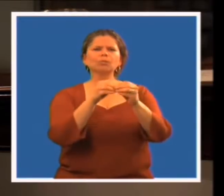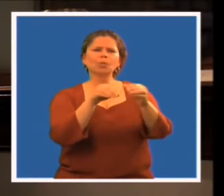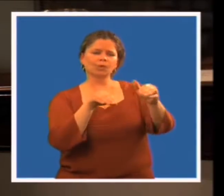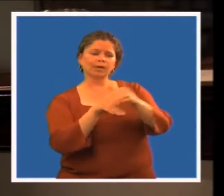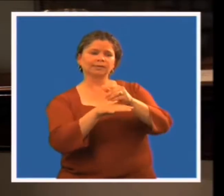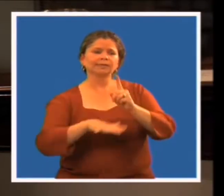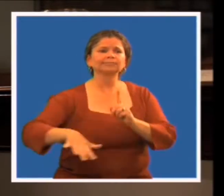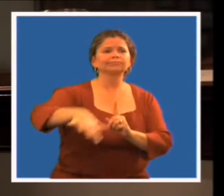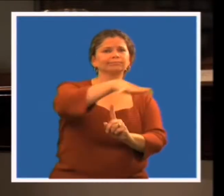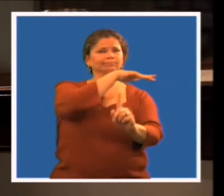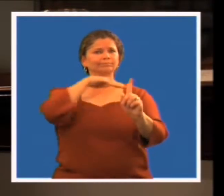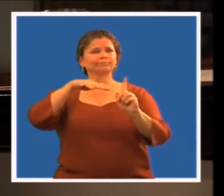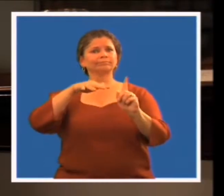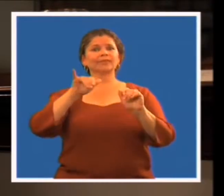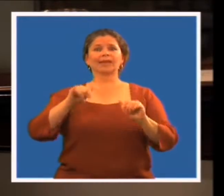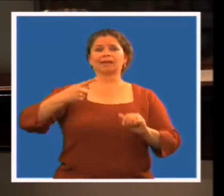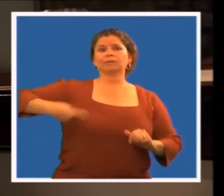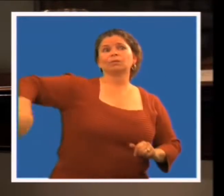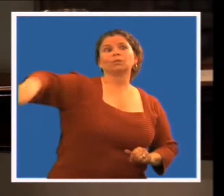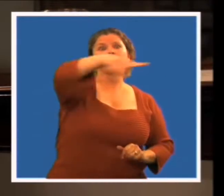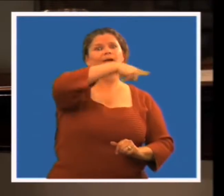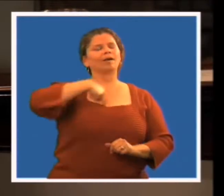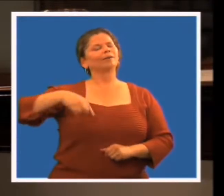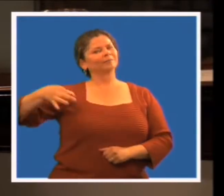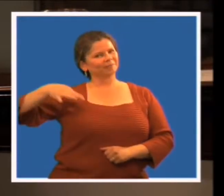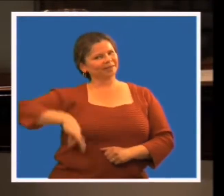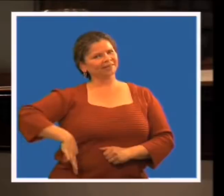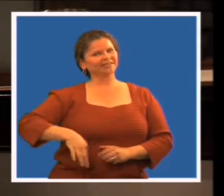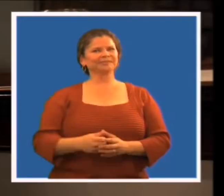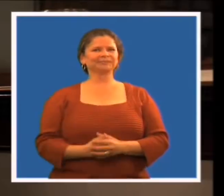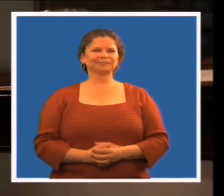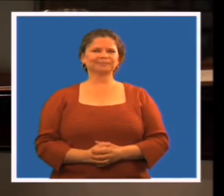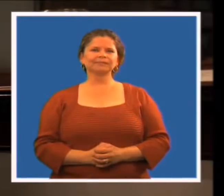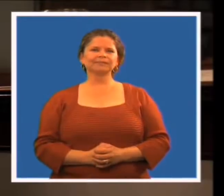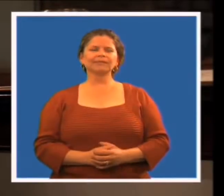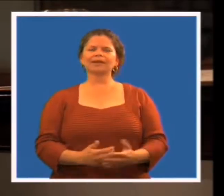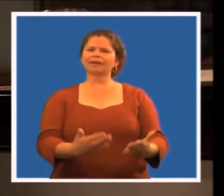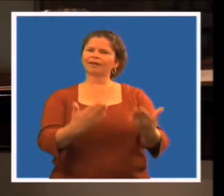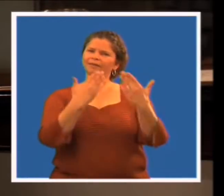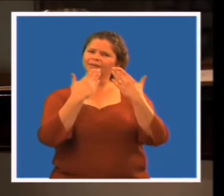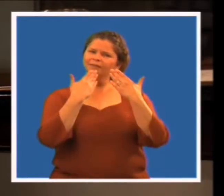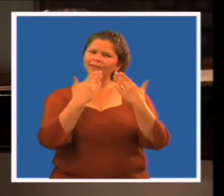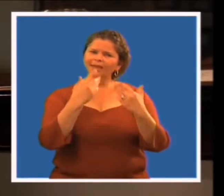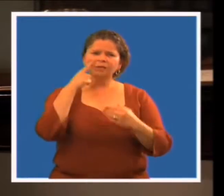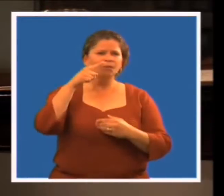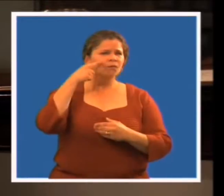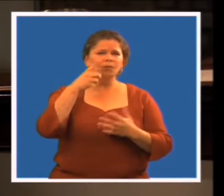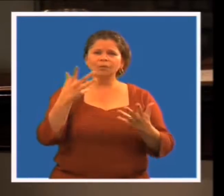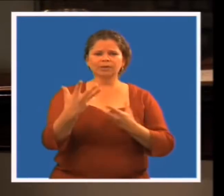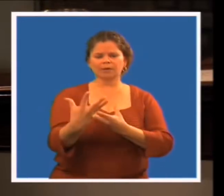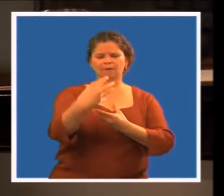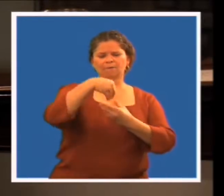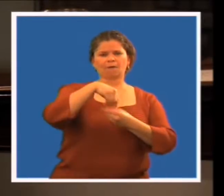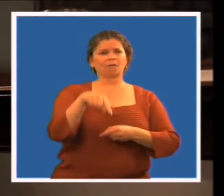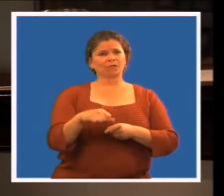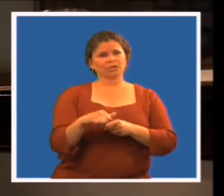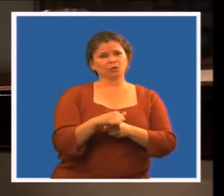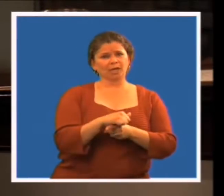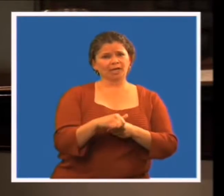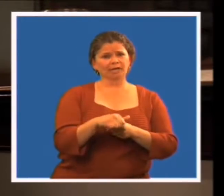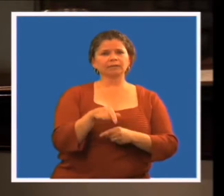which everyone benefits from a more accessible environment. Thank you for taking part in this training